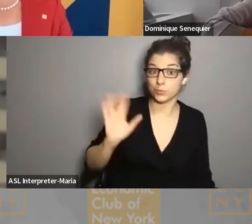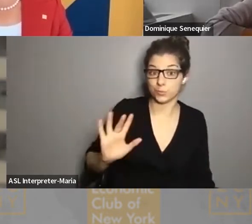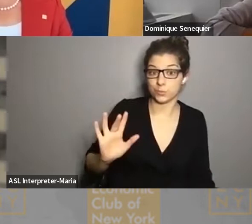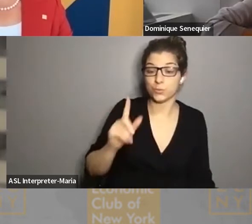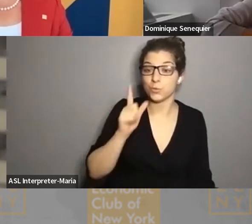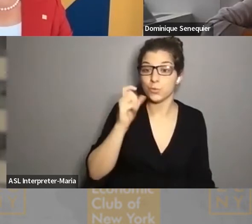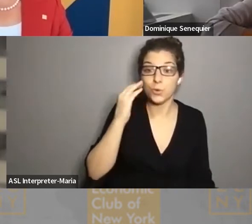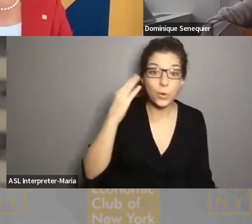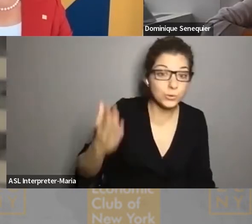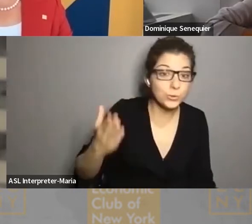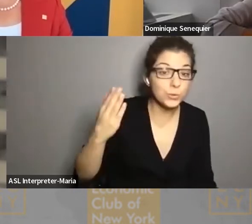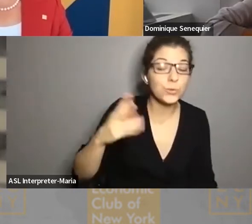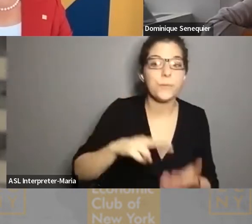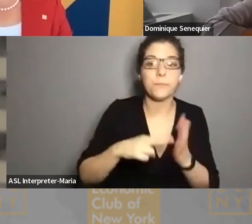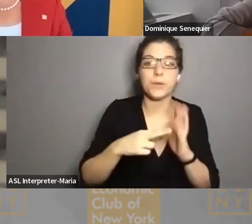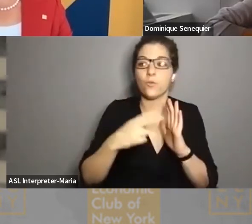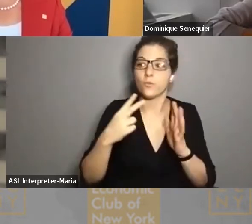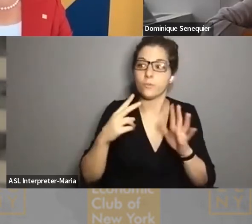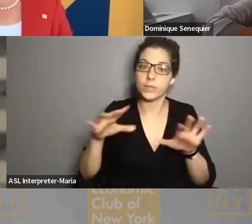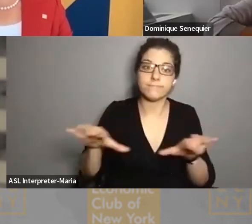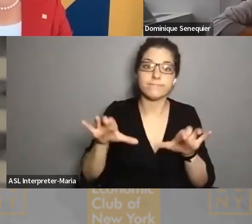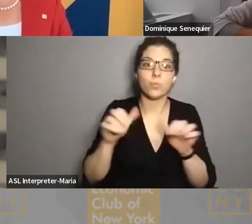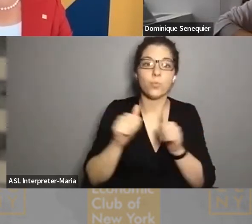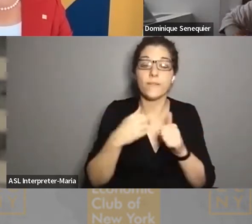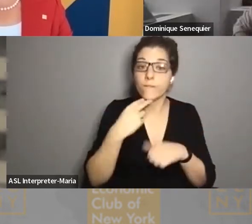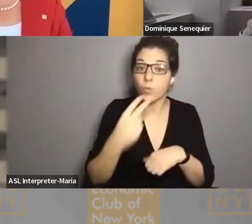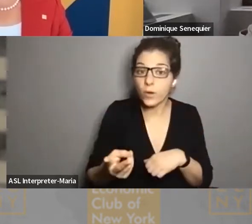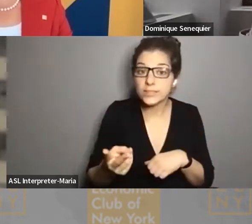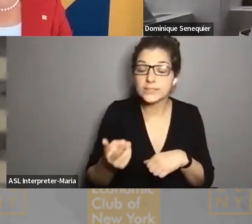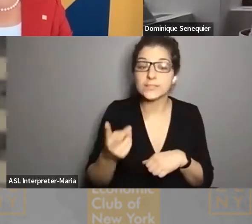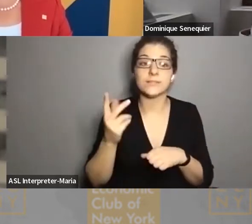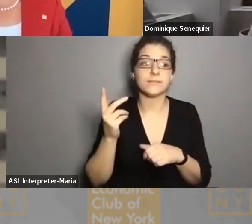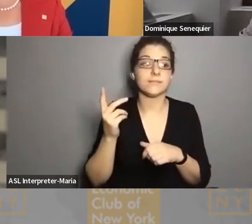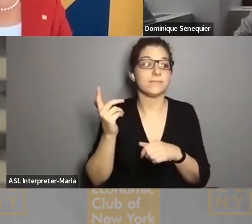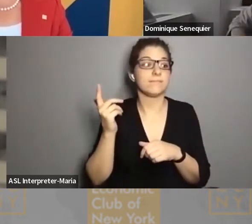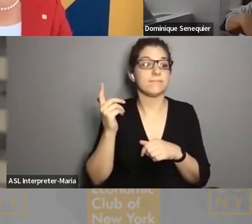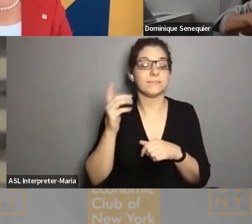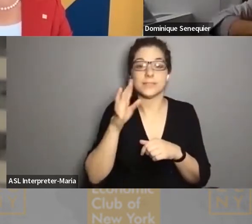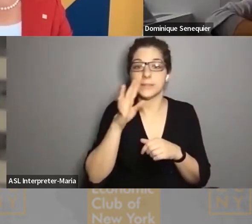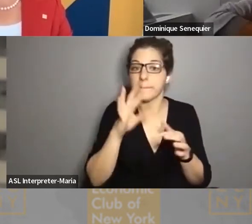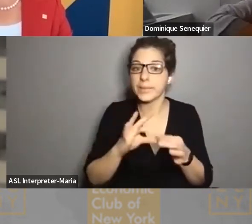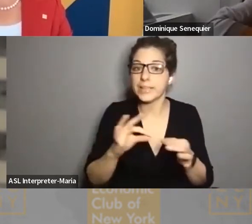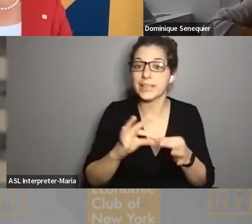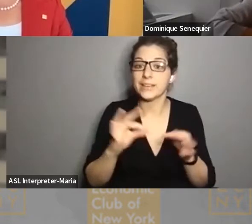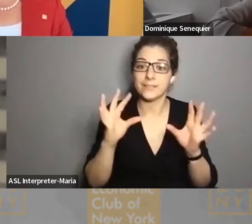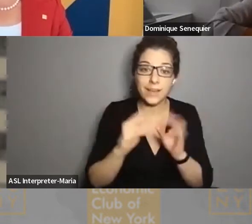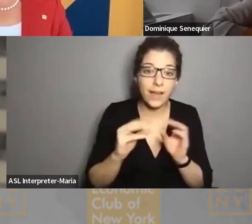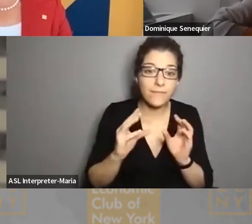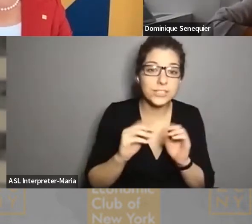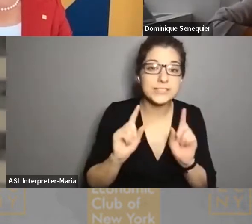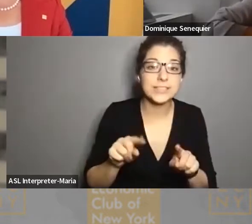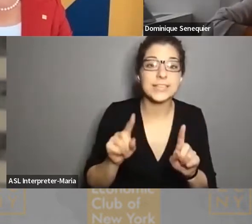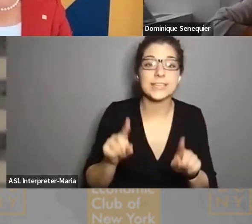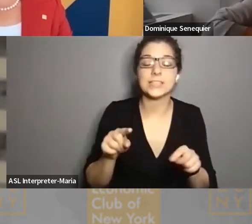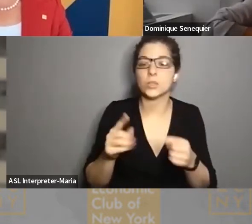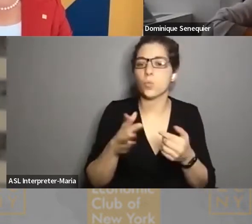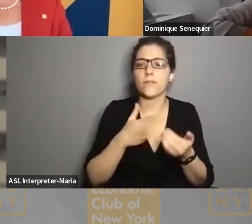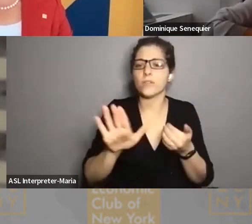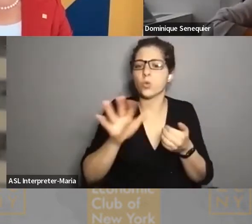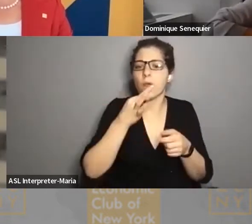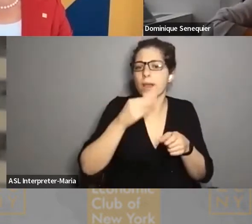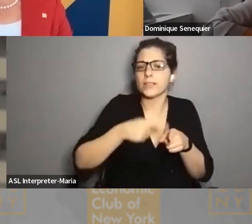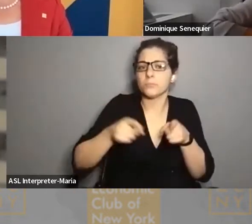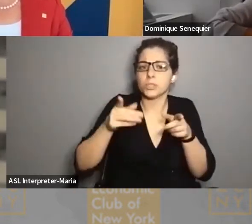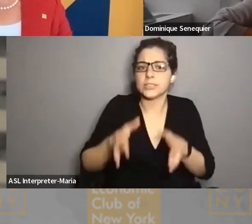knows you means you have to be out there with a voice, and you have to be speaking at conferences, whatever your expertise